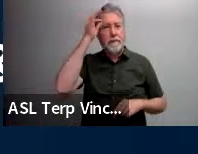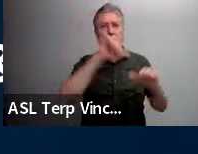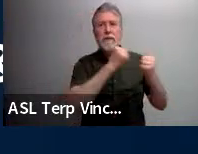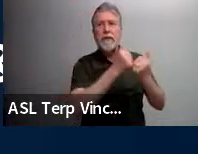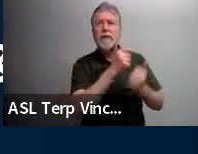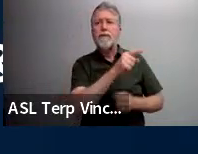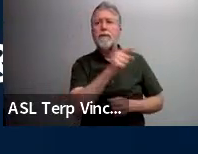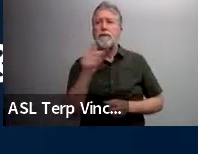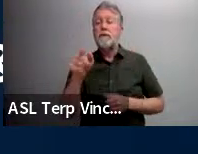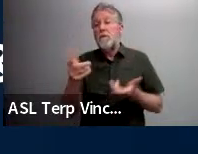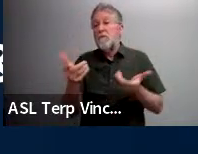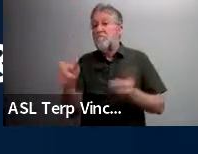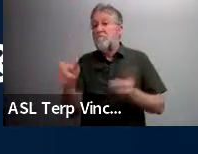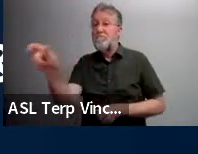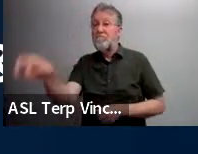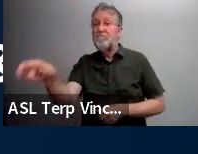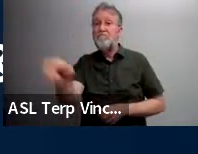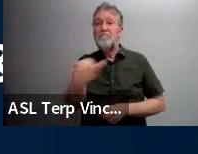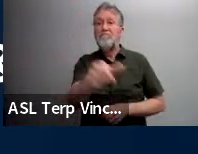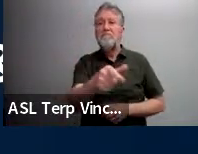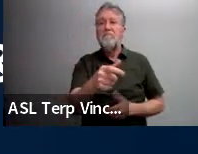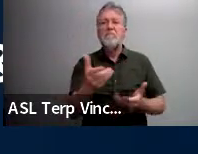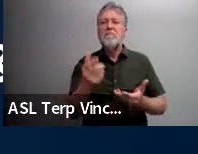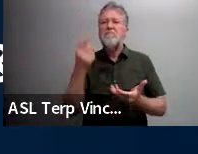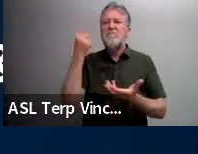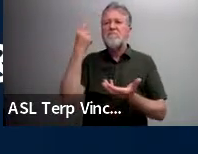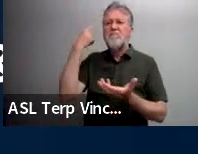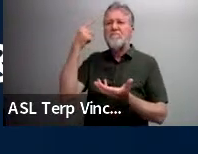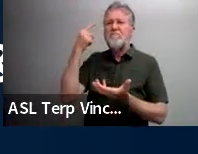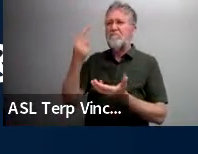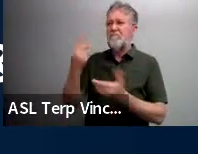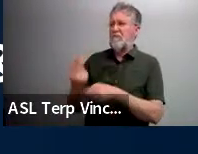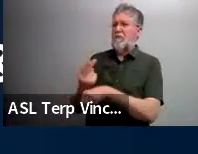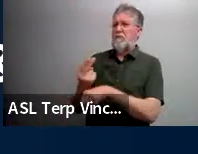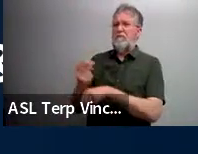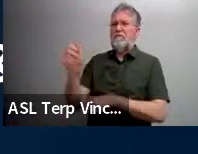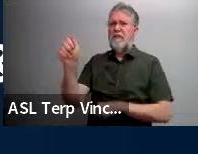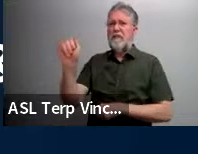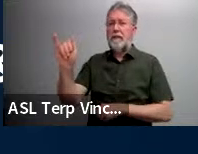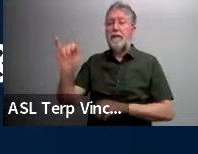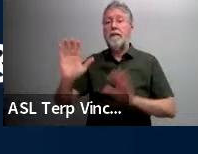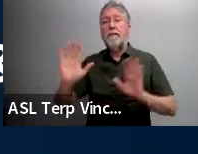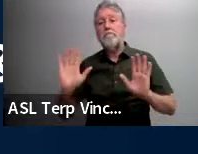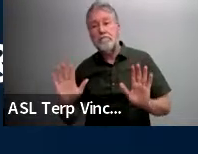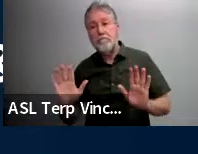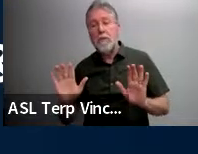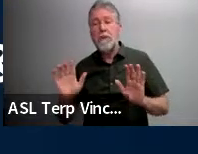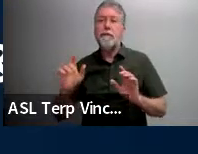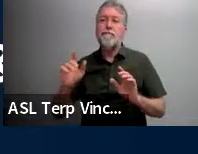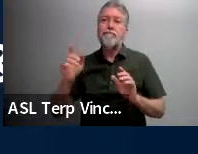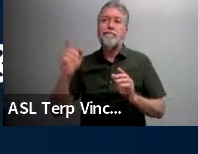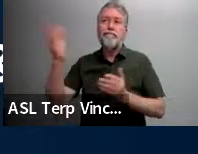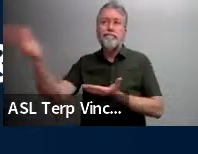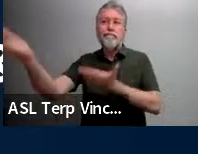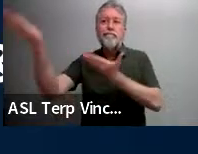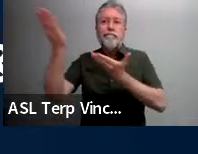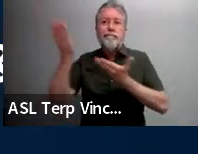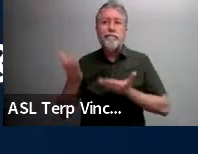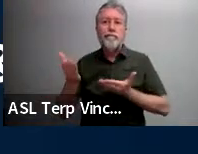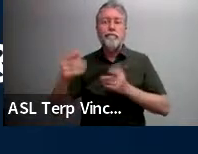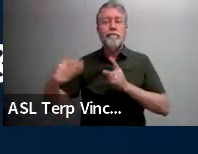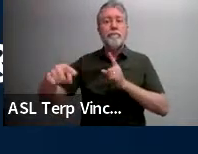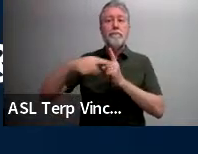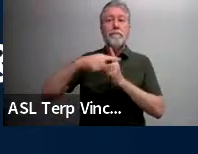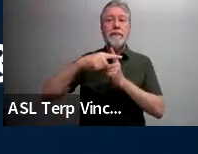want to use AI? And so there are, at least theoretically benefits to incorporating